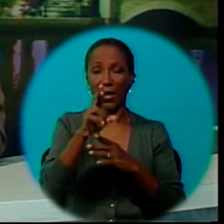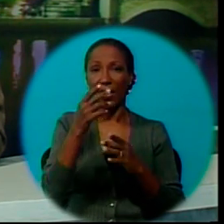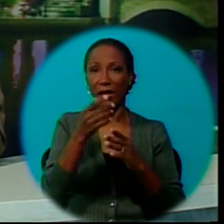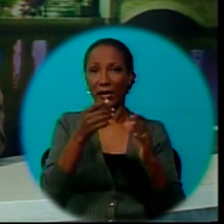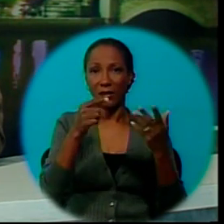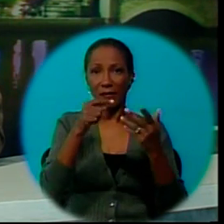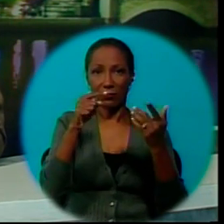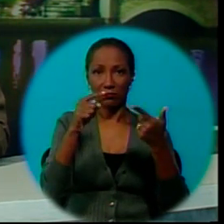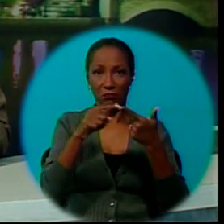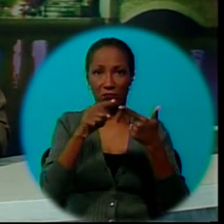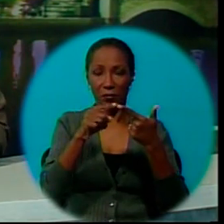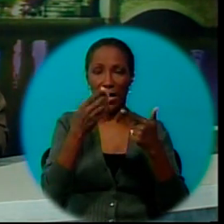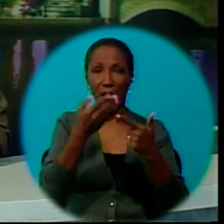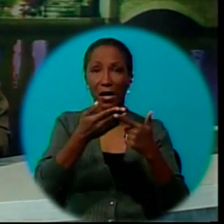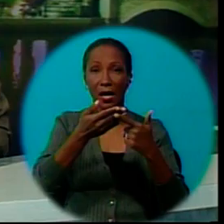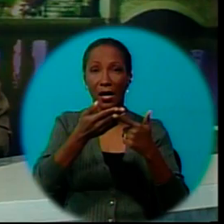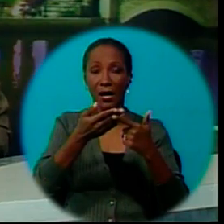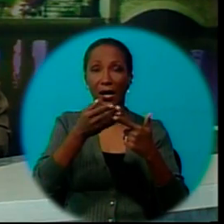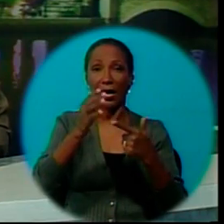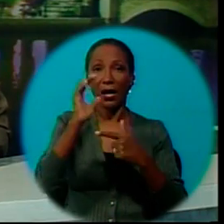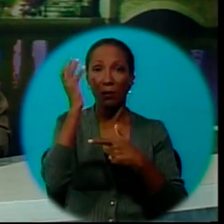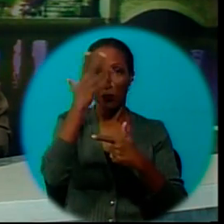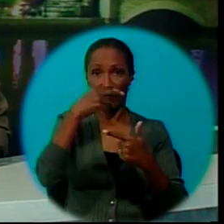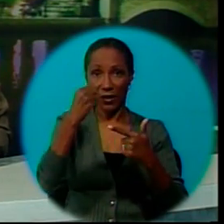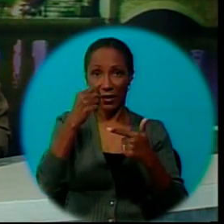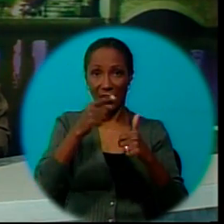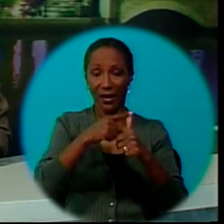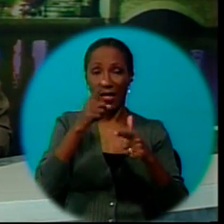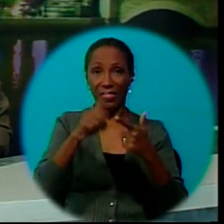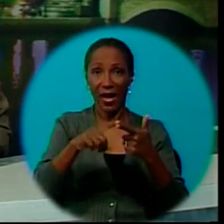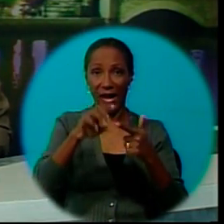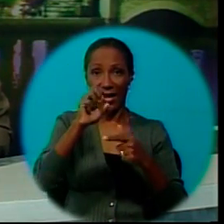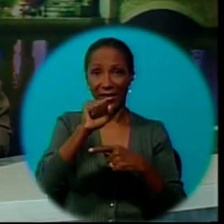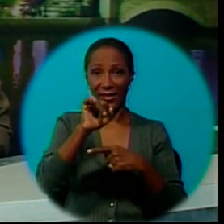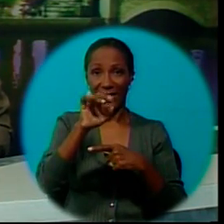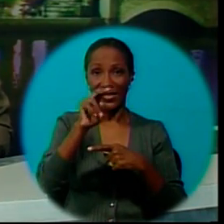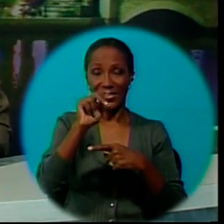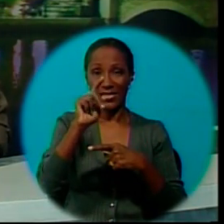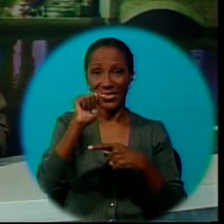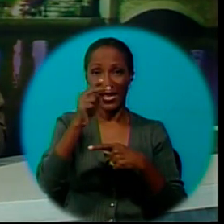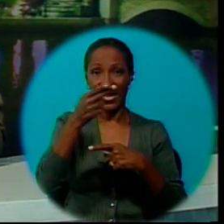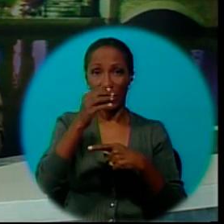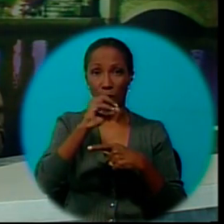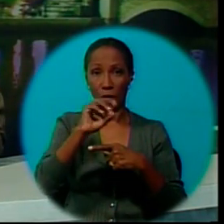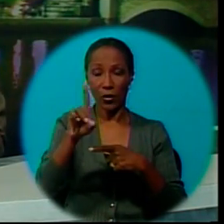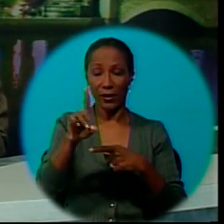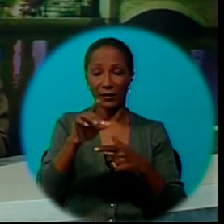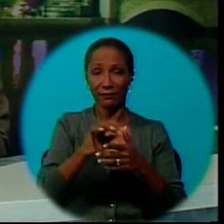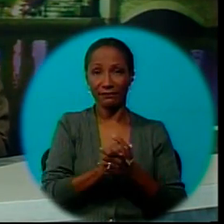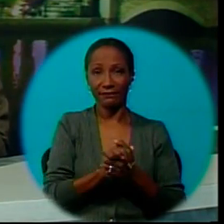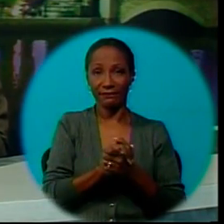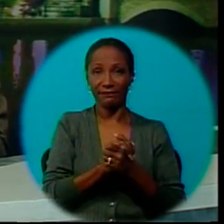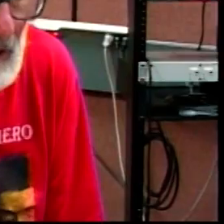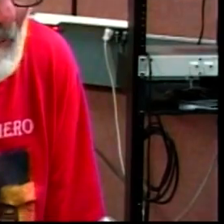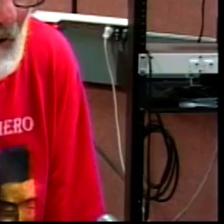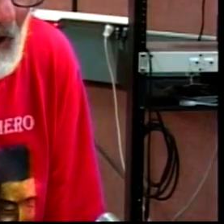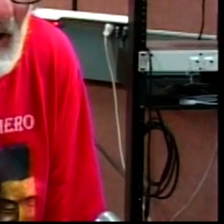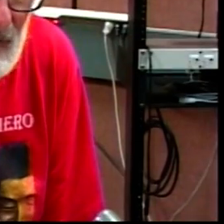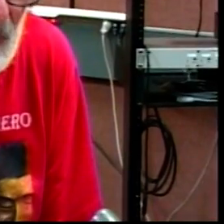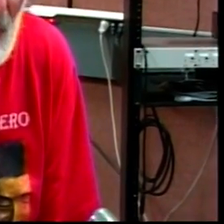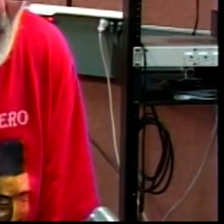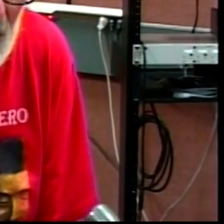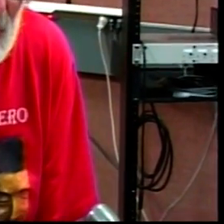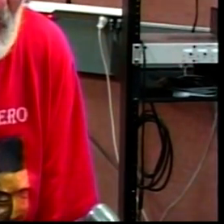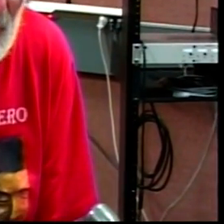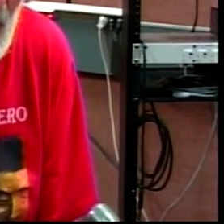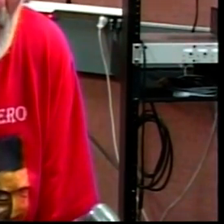Johnston says his lecture will focus on the life of the late Archbishop, who was killed 35 years ago. It'll be about the